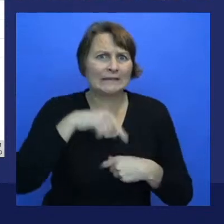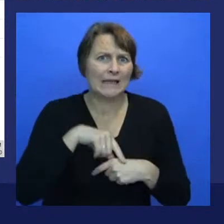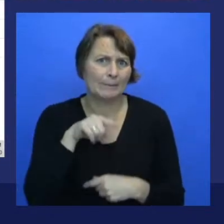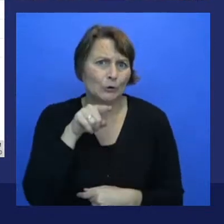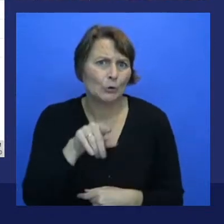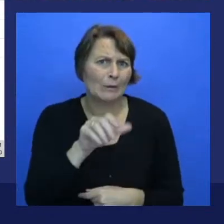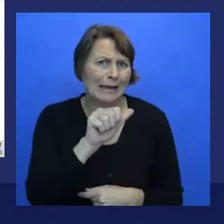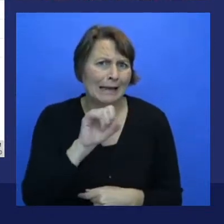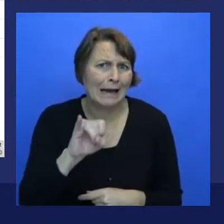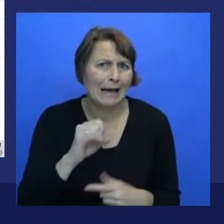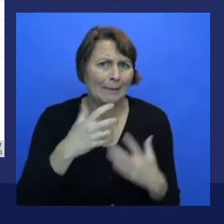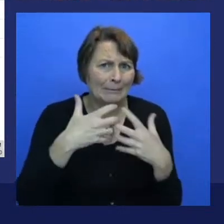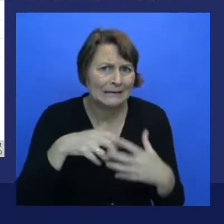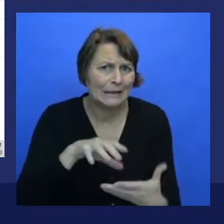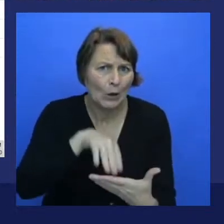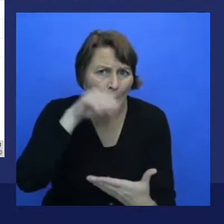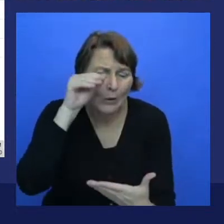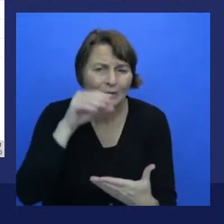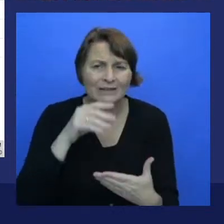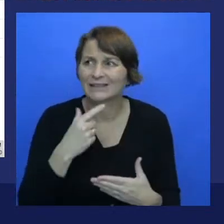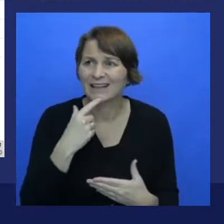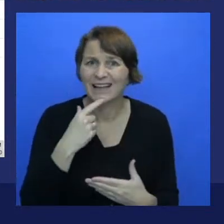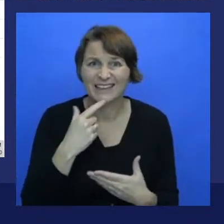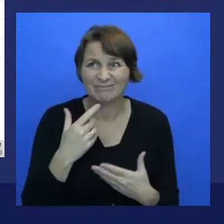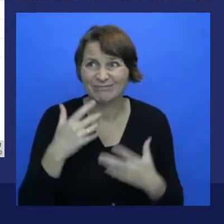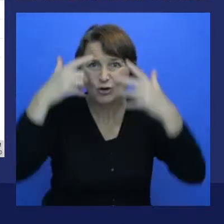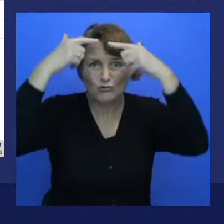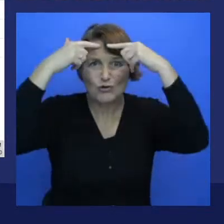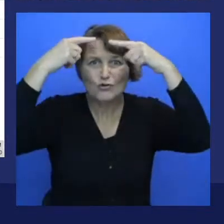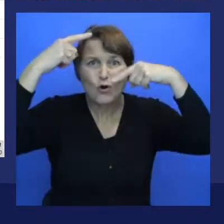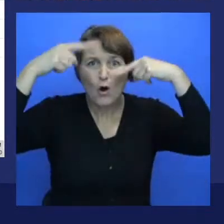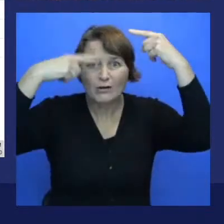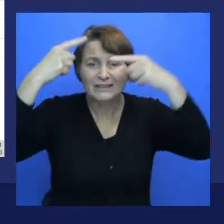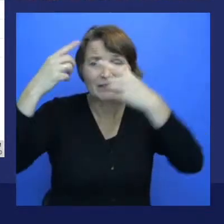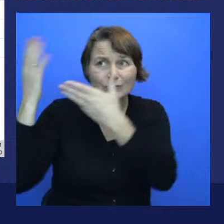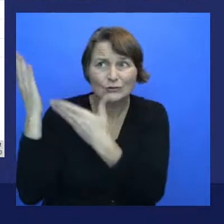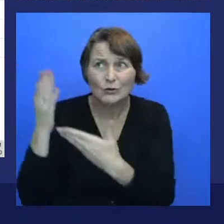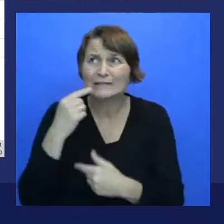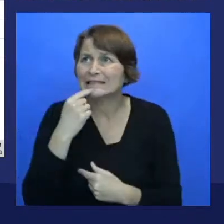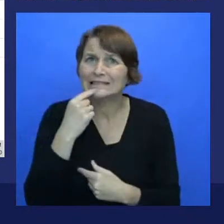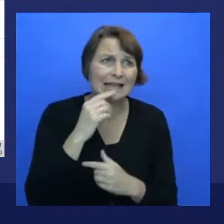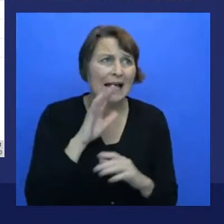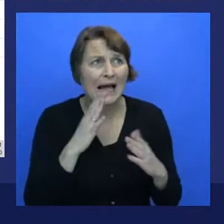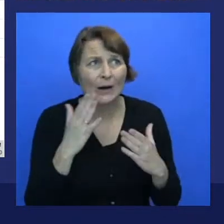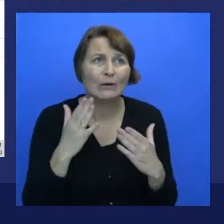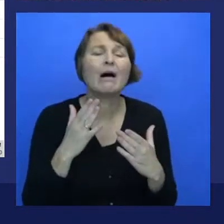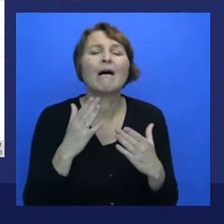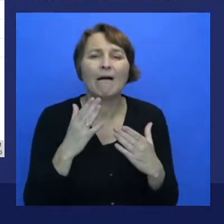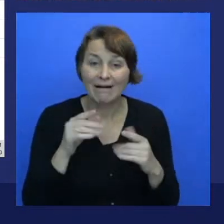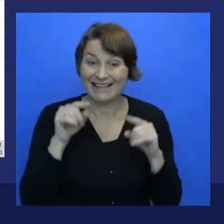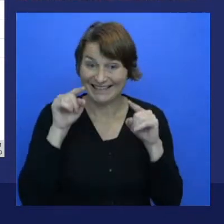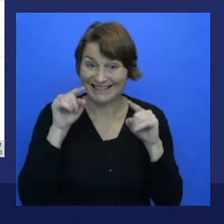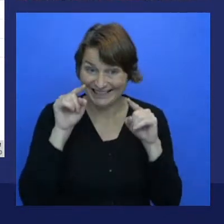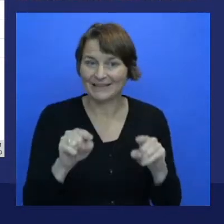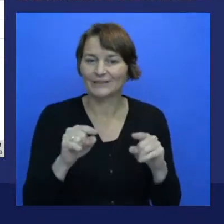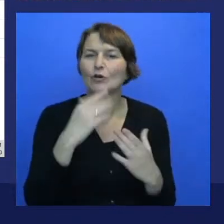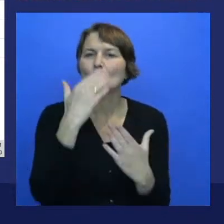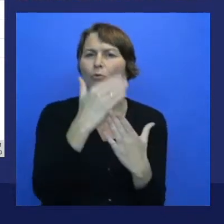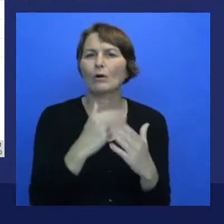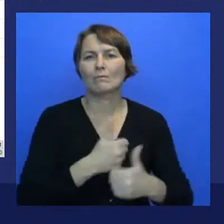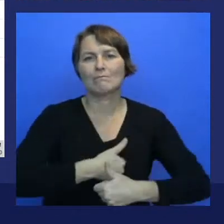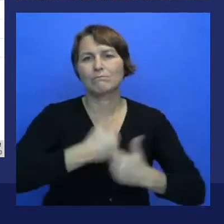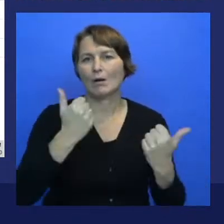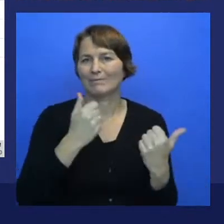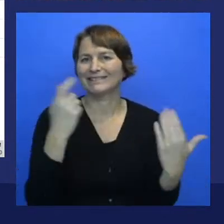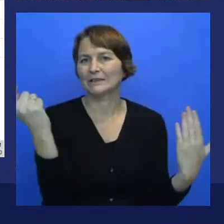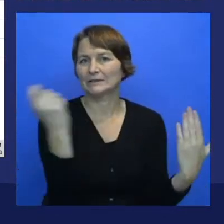advanced than calling cognitive services because you have a specialized thing that you want to do, the designer is a great way to get started so you can